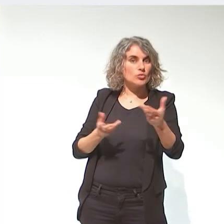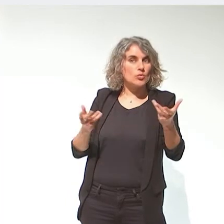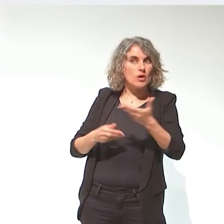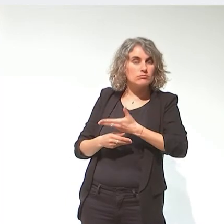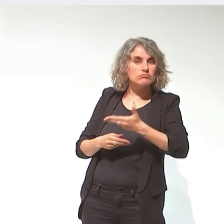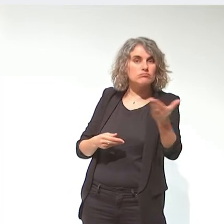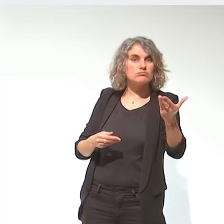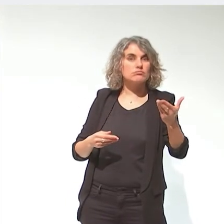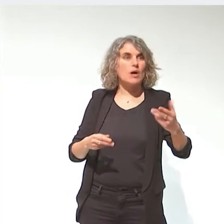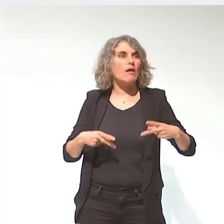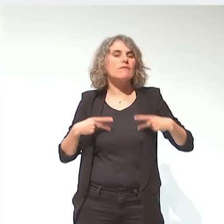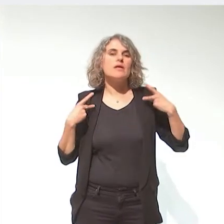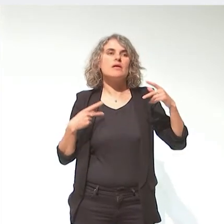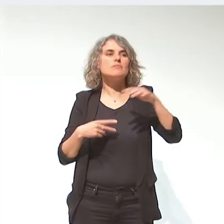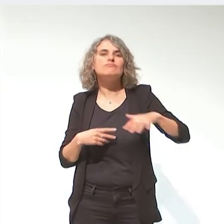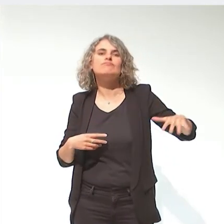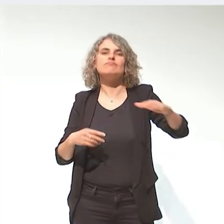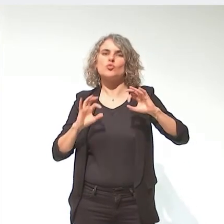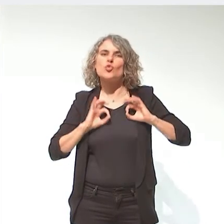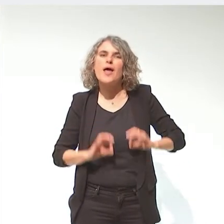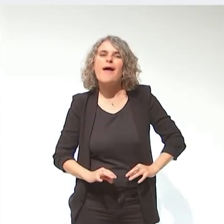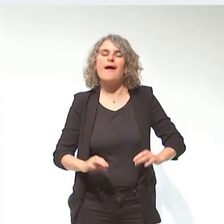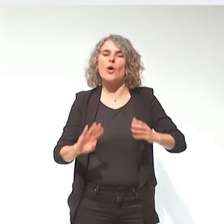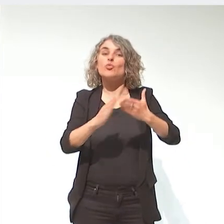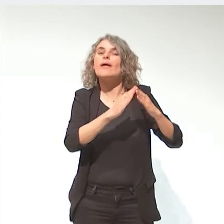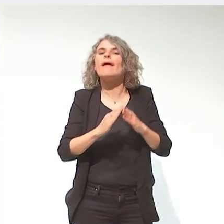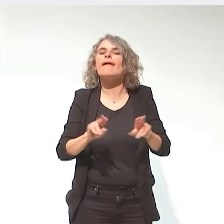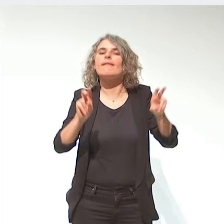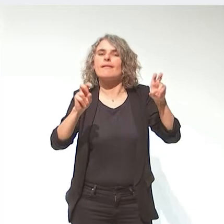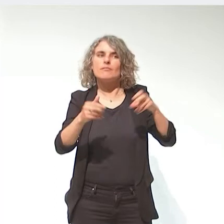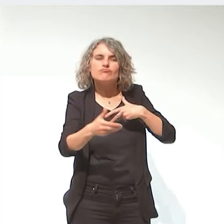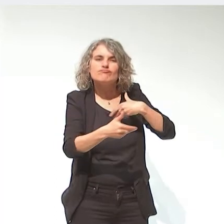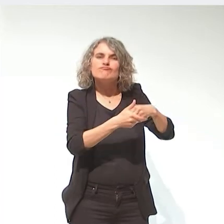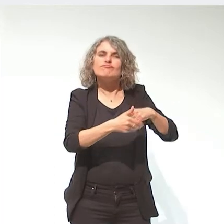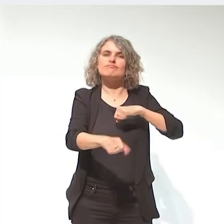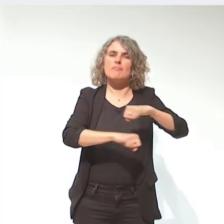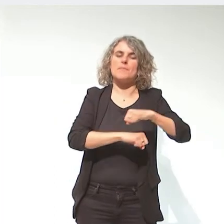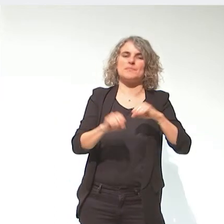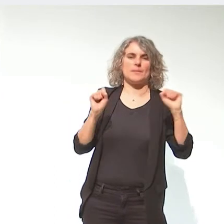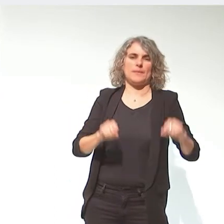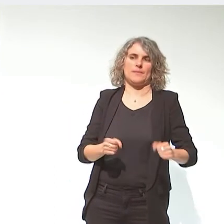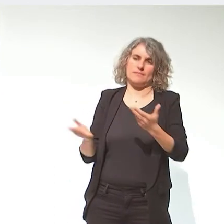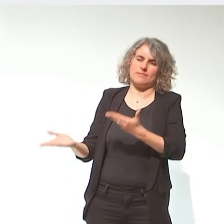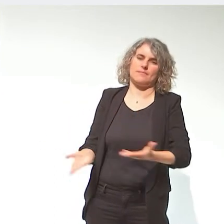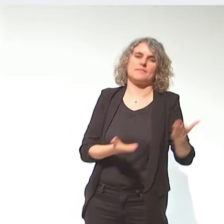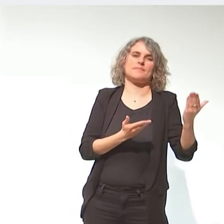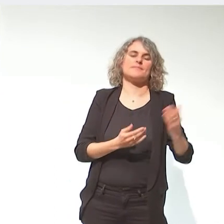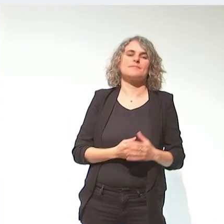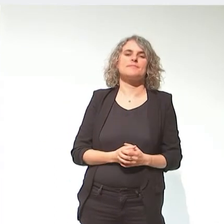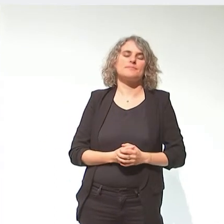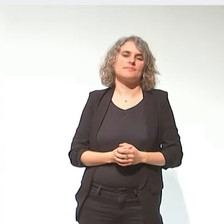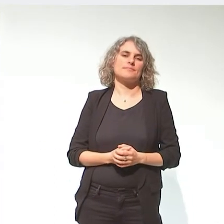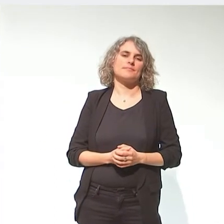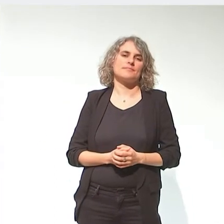Our main revolution in the area of inclusive education was approved